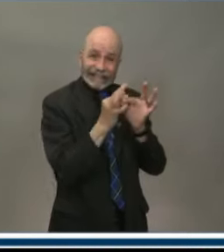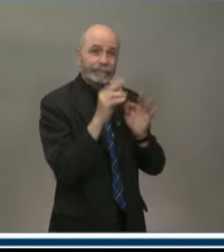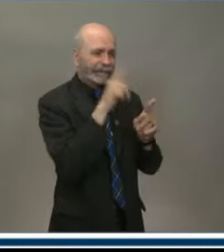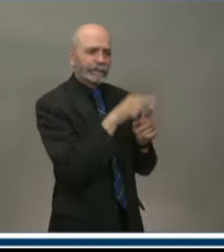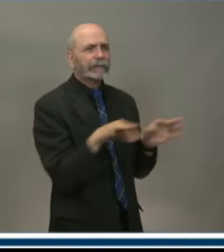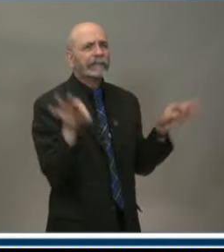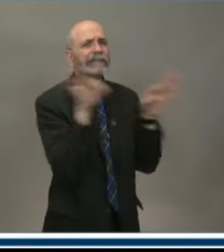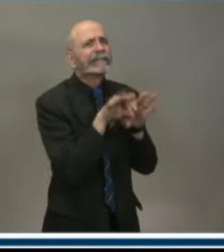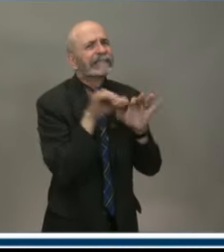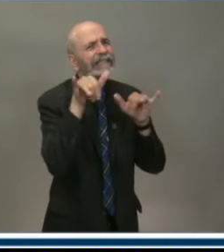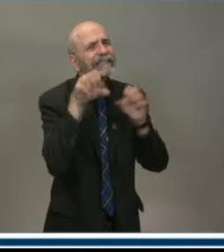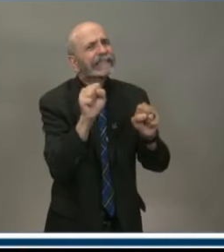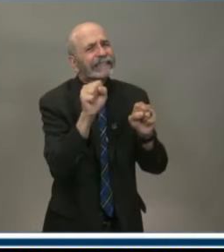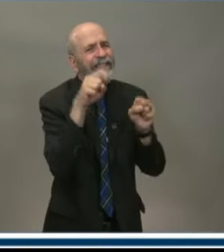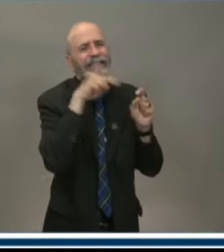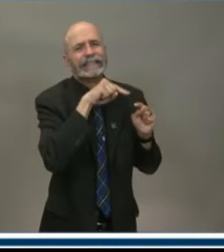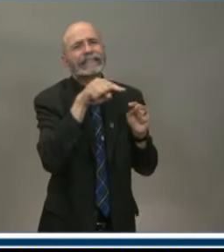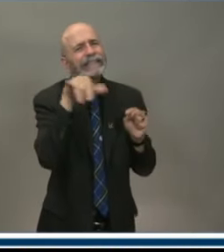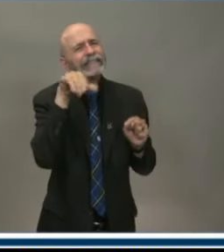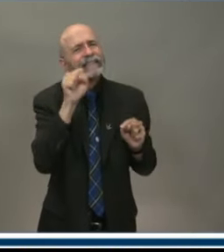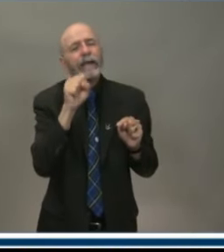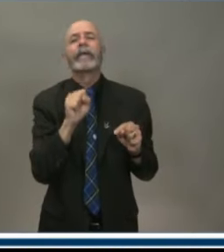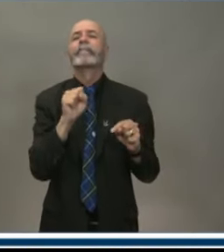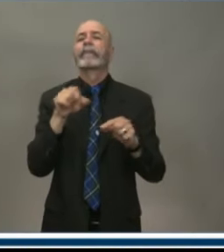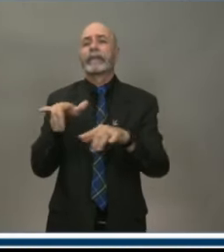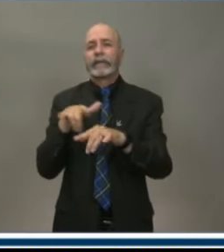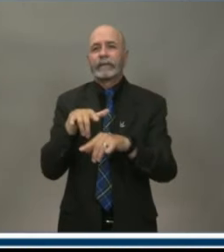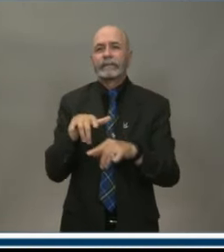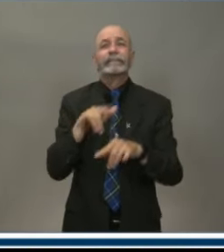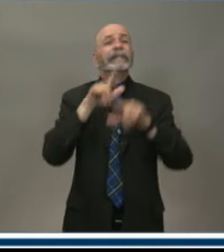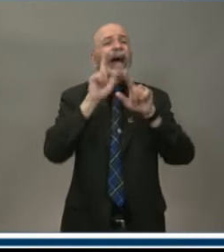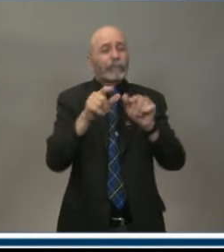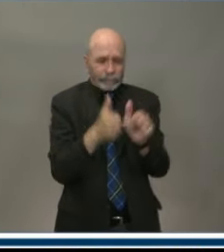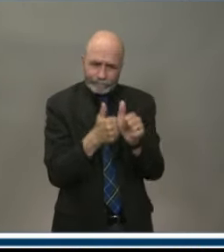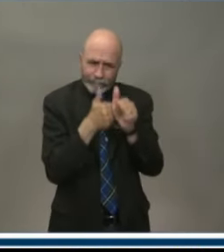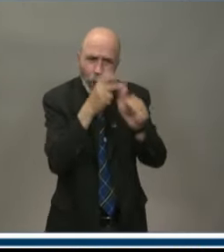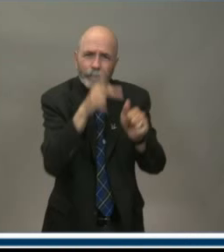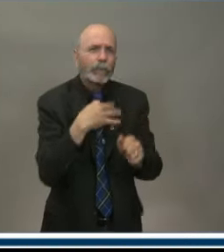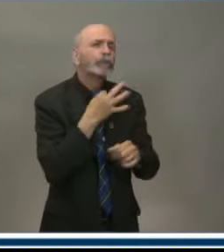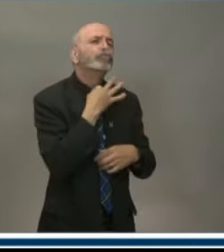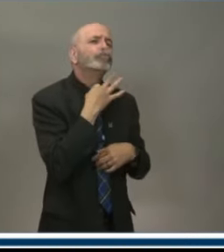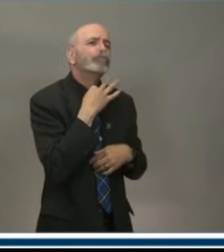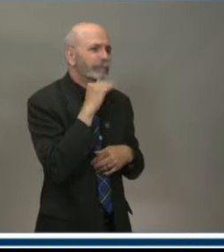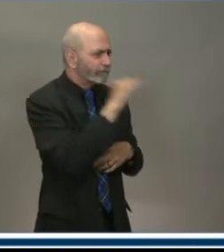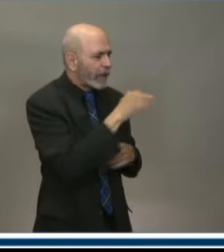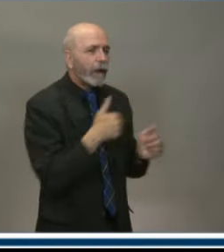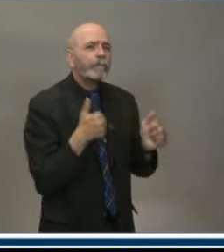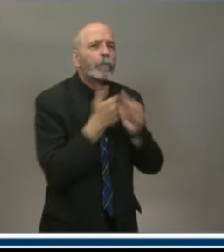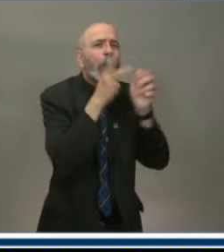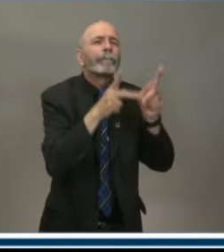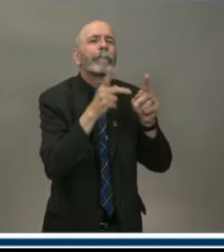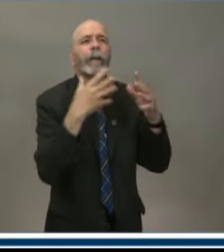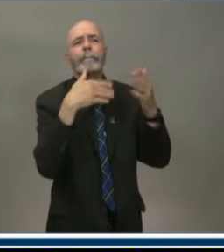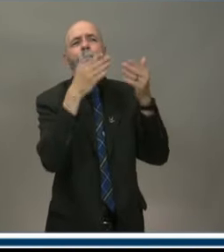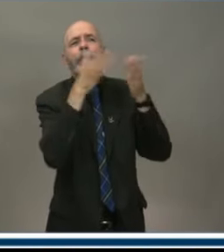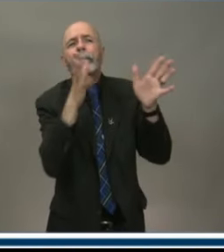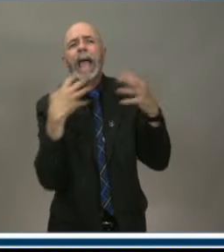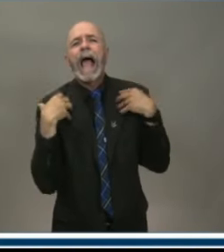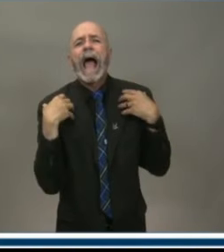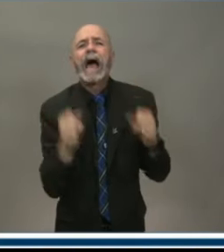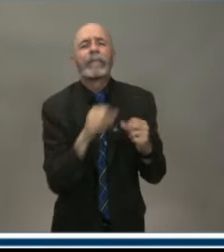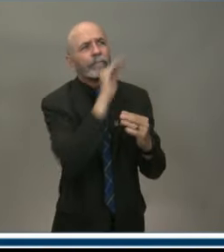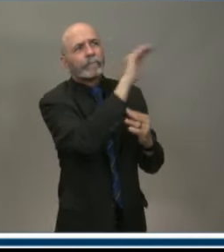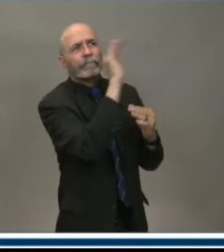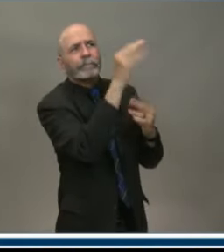strategy, along with timely public health follow-up. Those together, in combination with the strong public